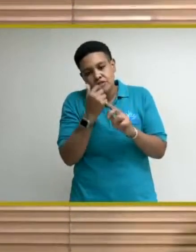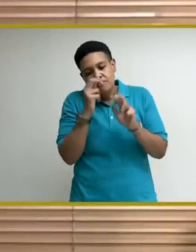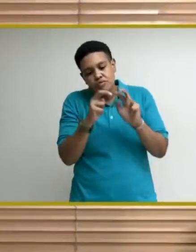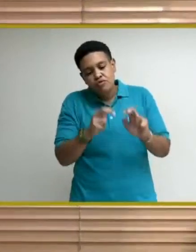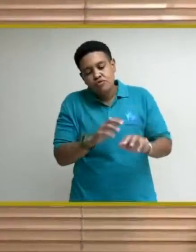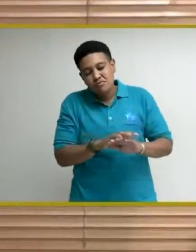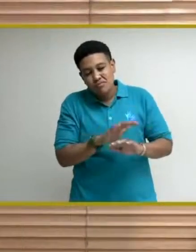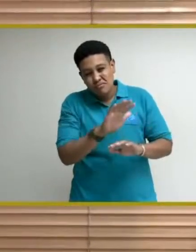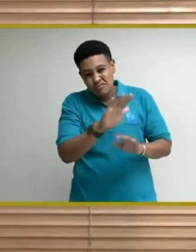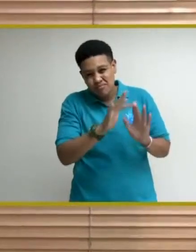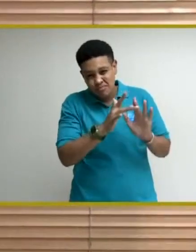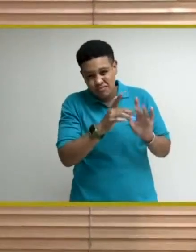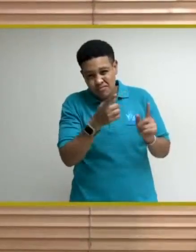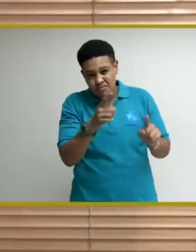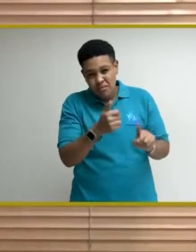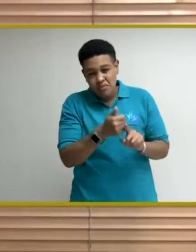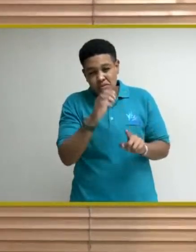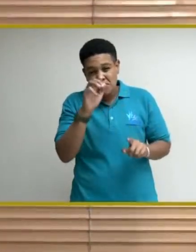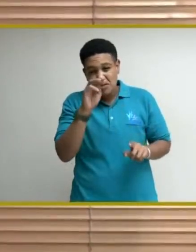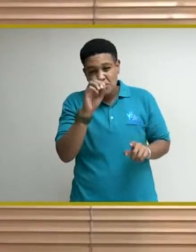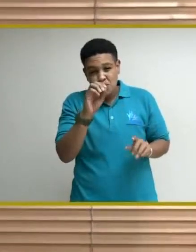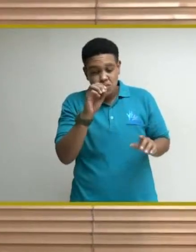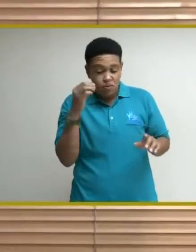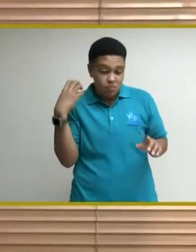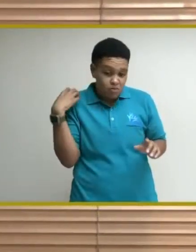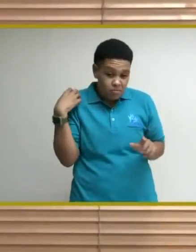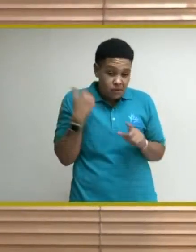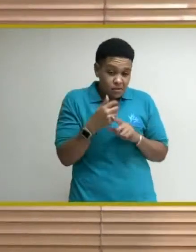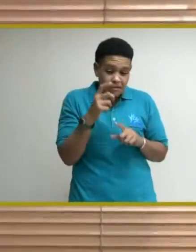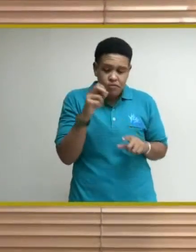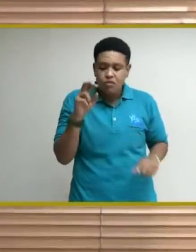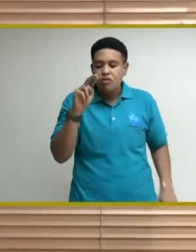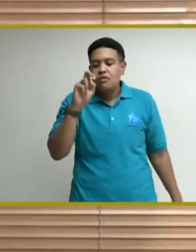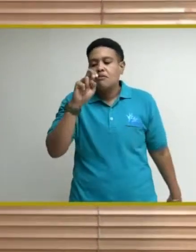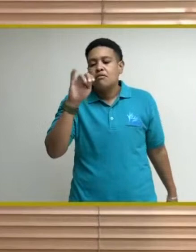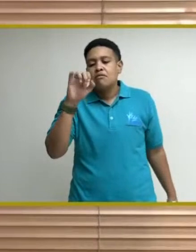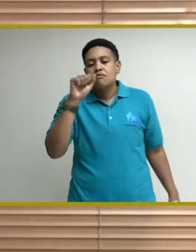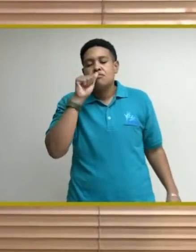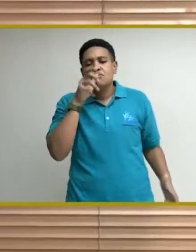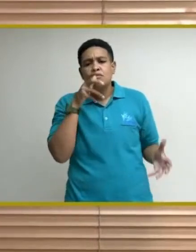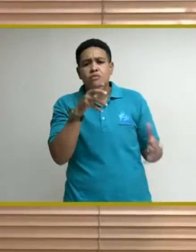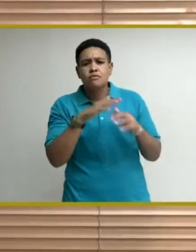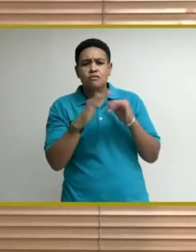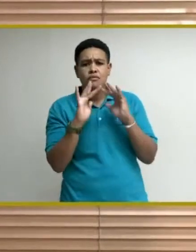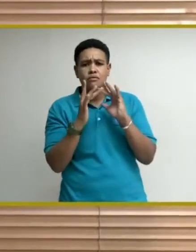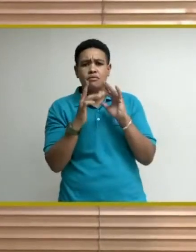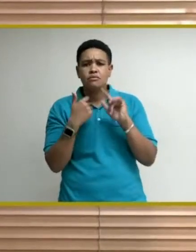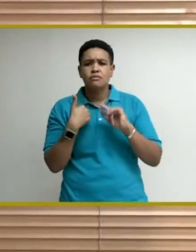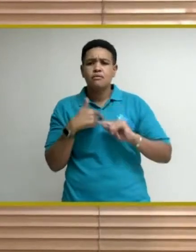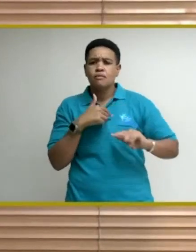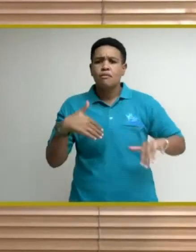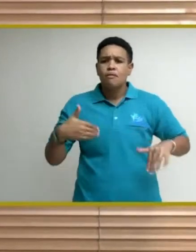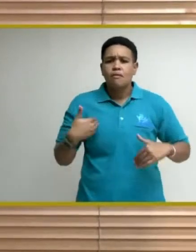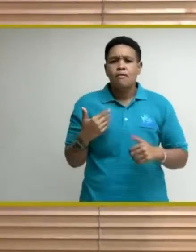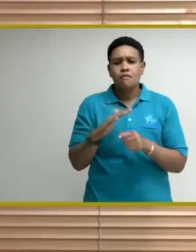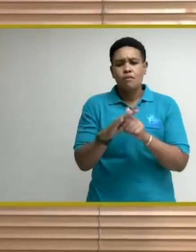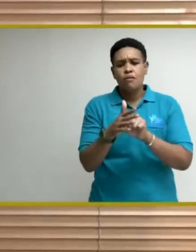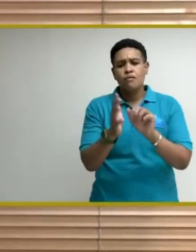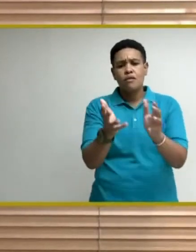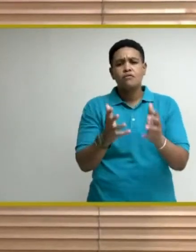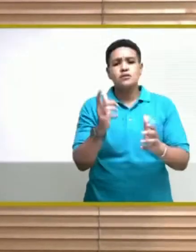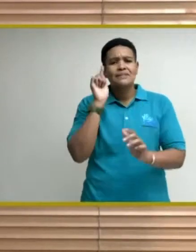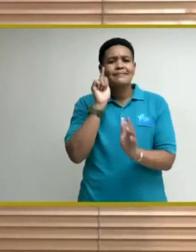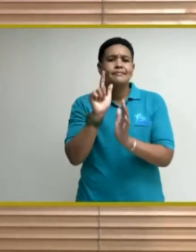and host, the PS and the CMO, and Dr. Ennis, who is online. We have not had COVID conversations for a little